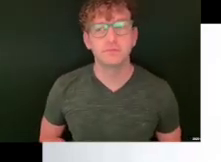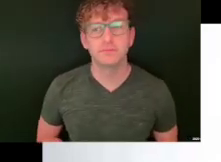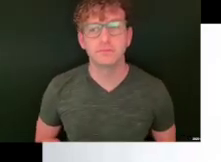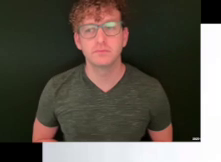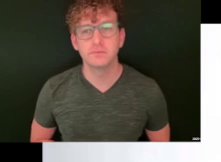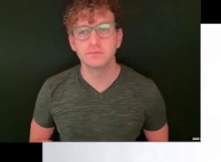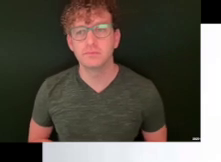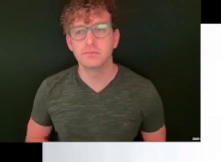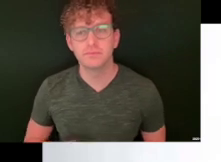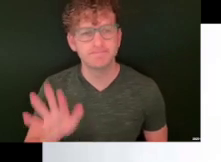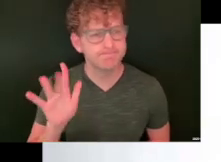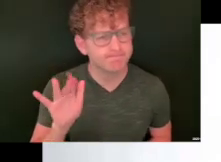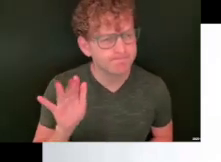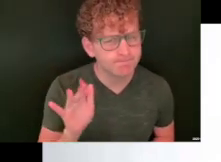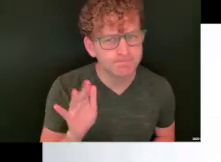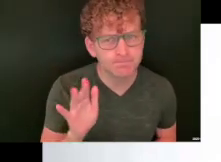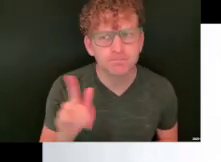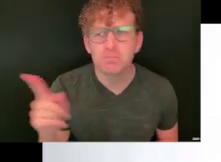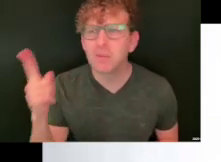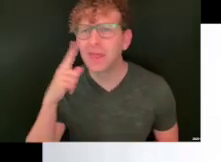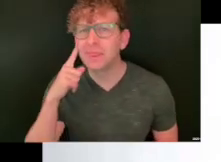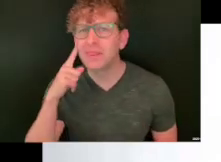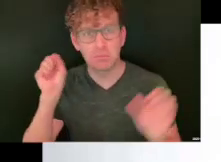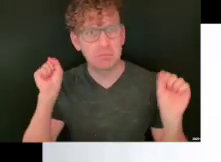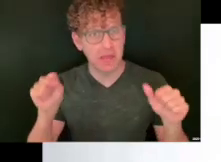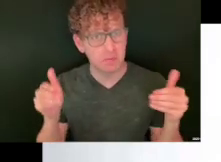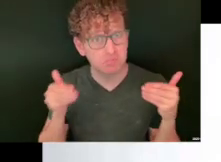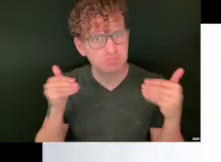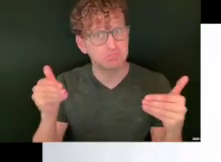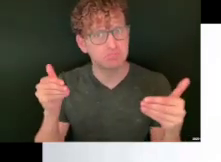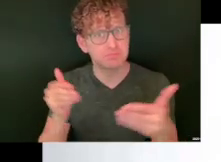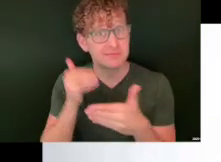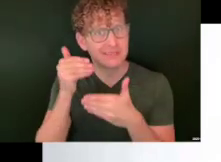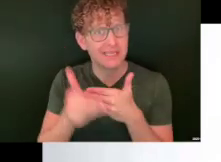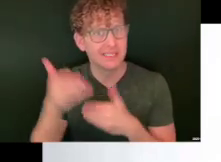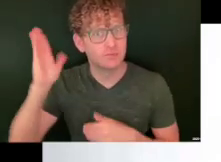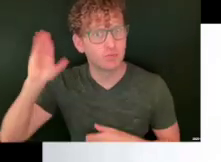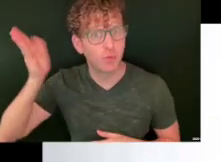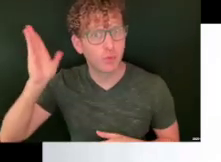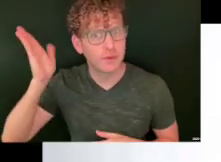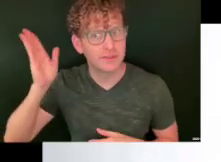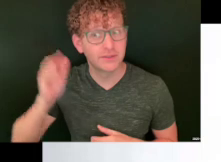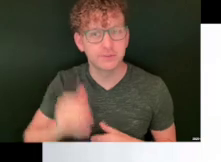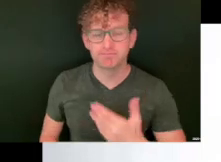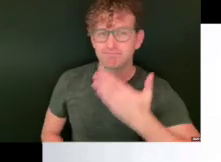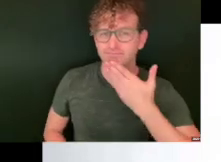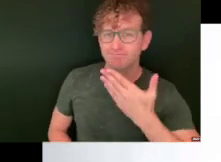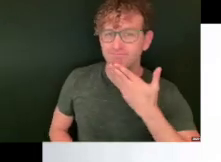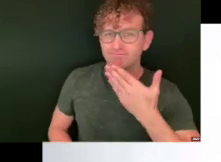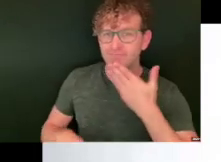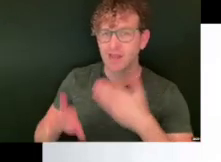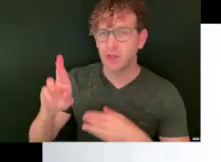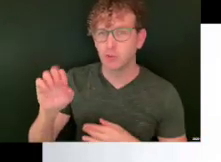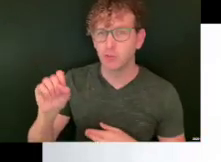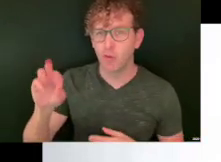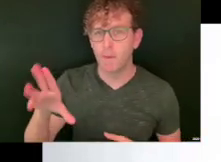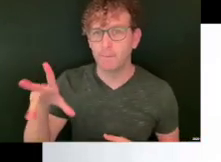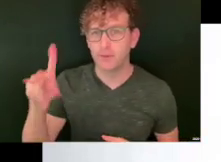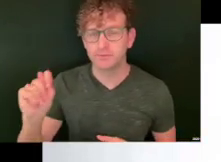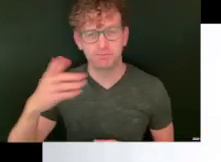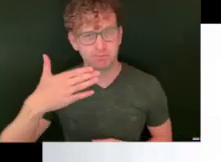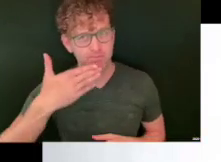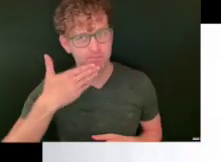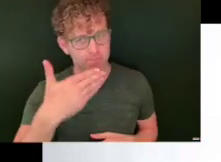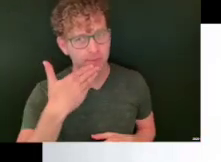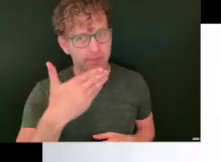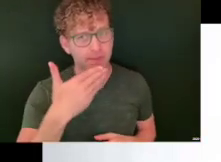the state budget and funding timelines and time constraints, and how the funding plan has grown